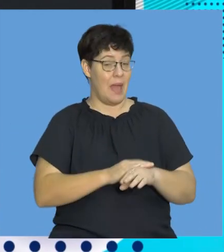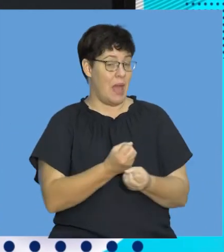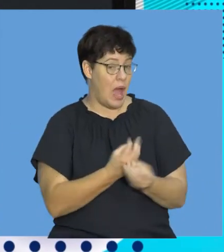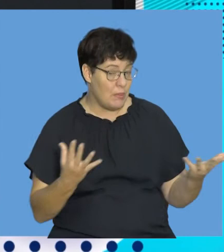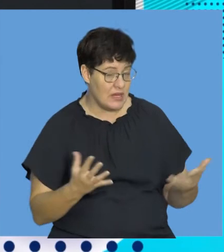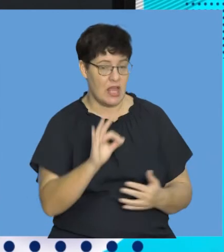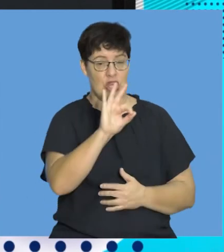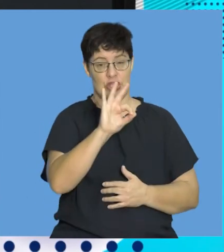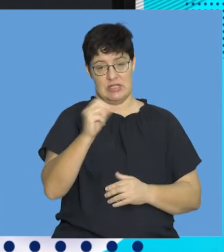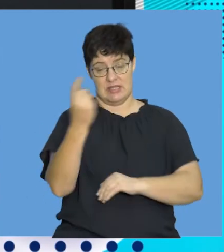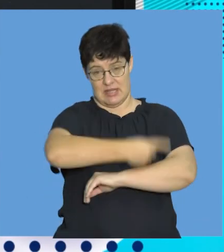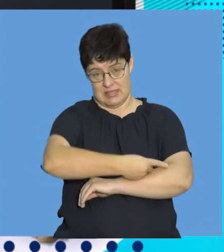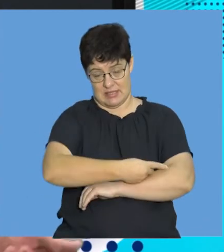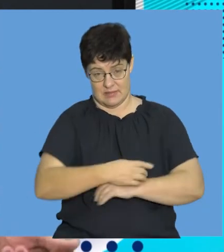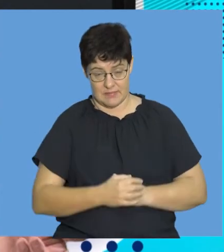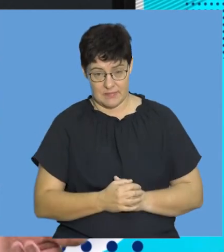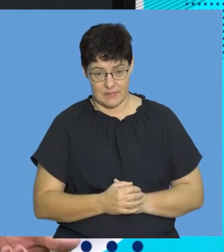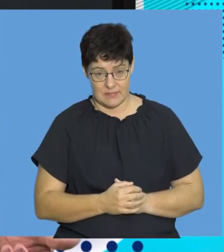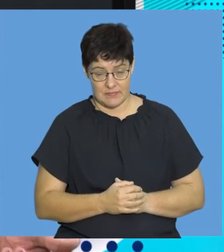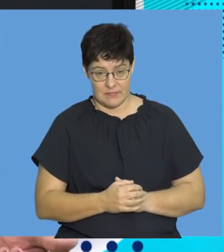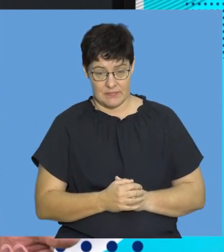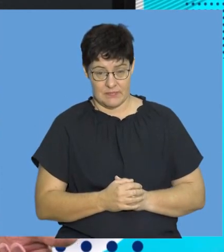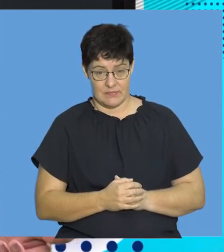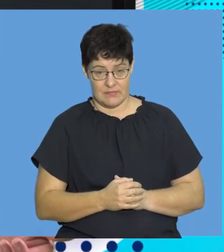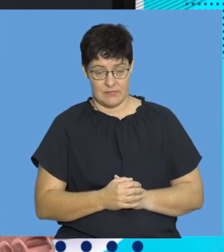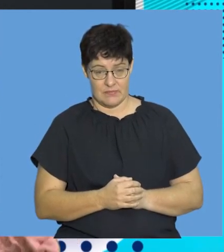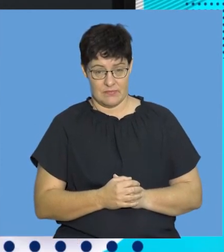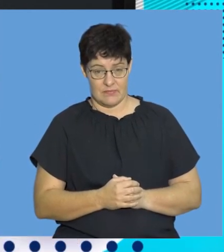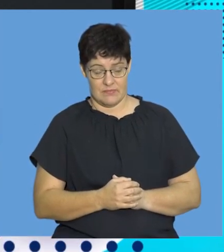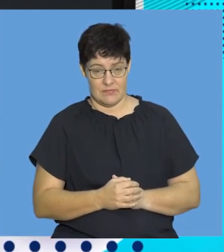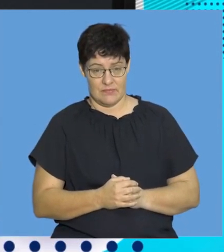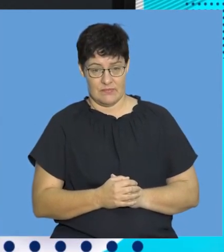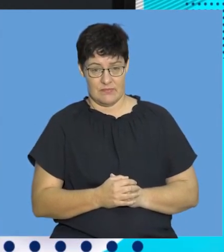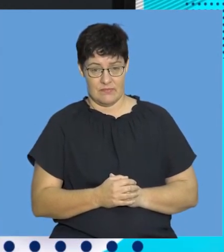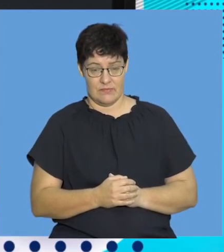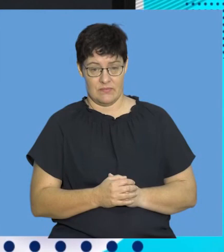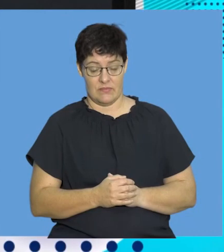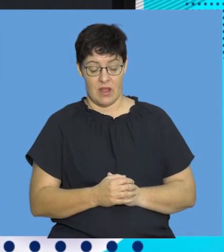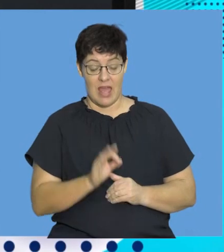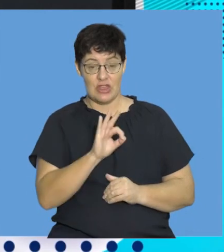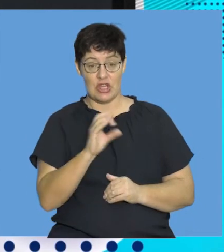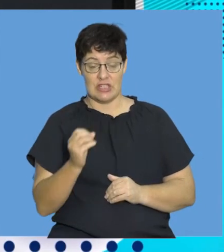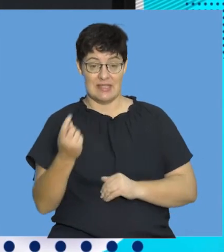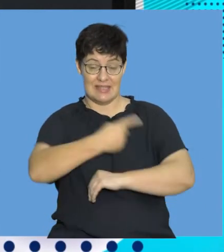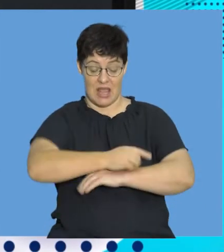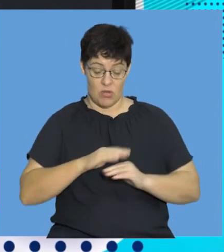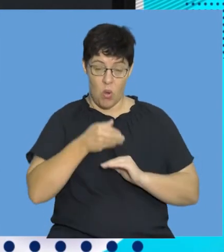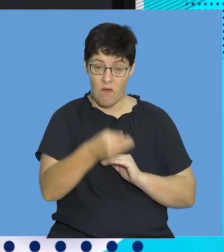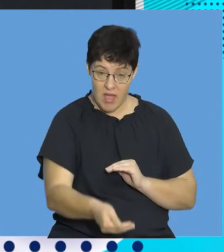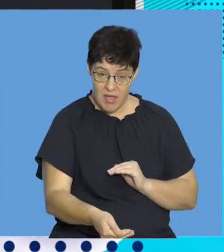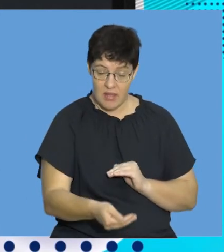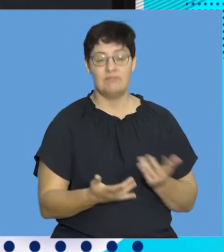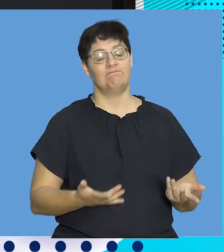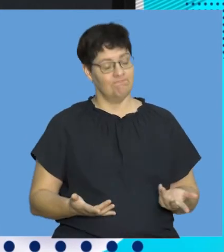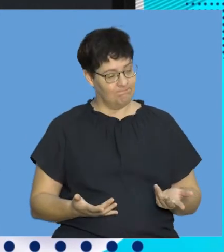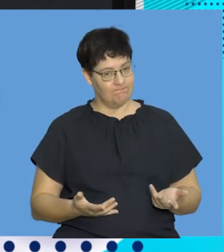in which to settle their accounts. Okay? Now, everything beyond the 30 days means